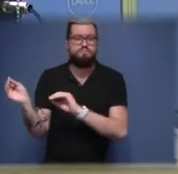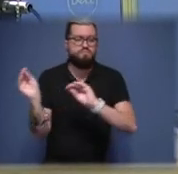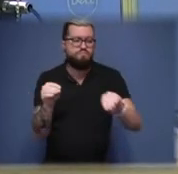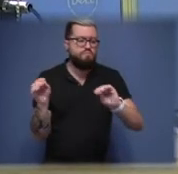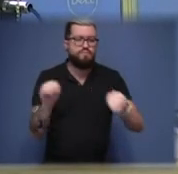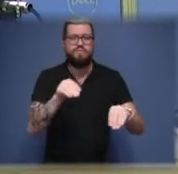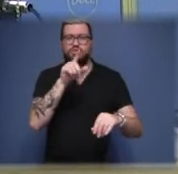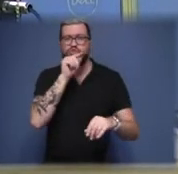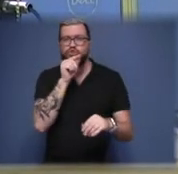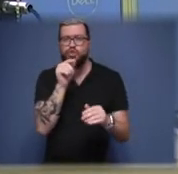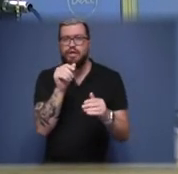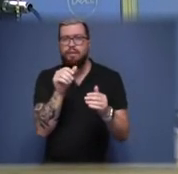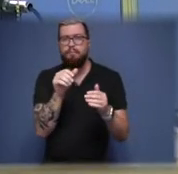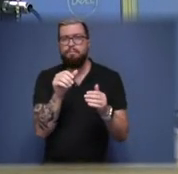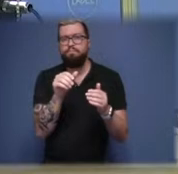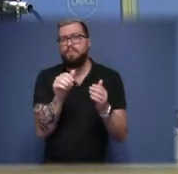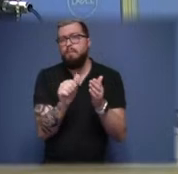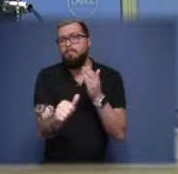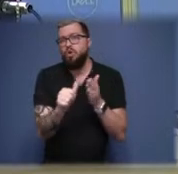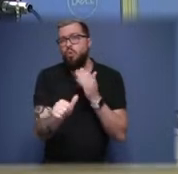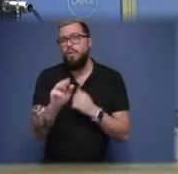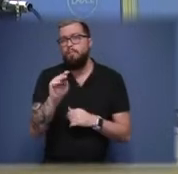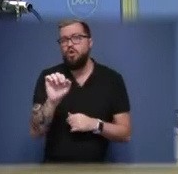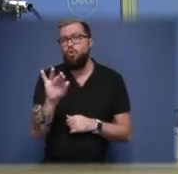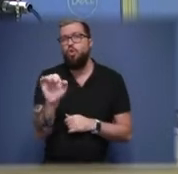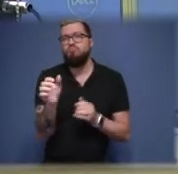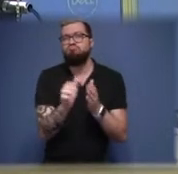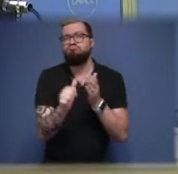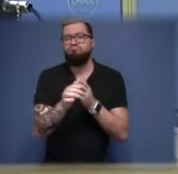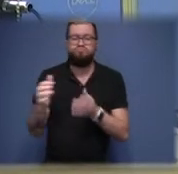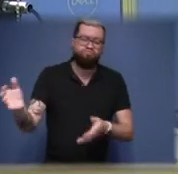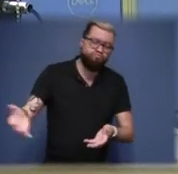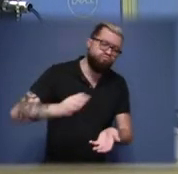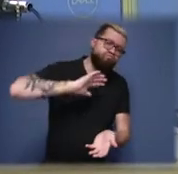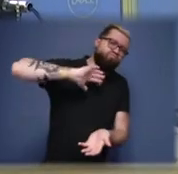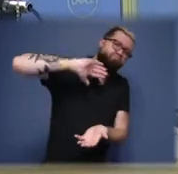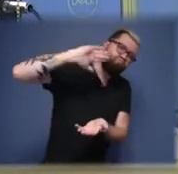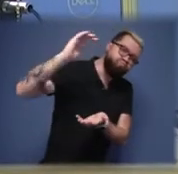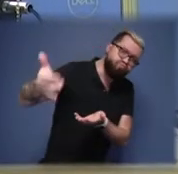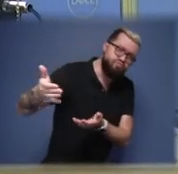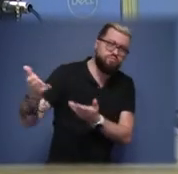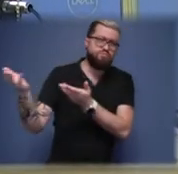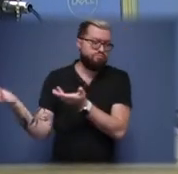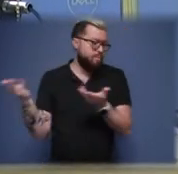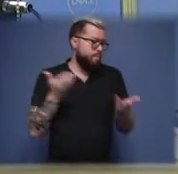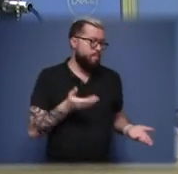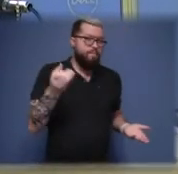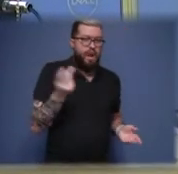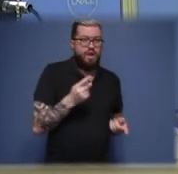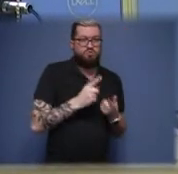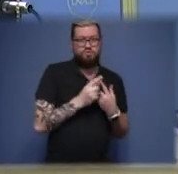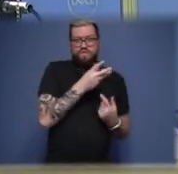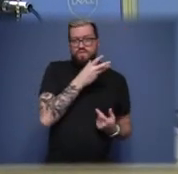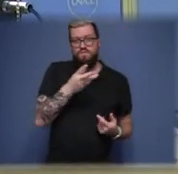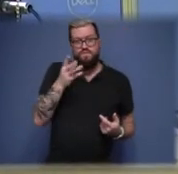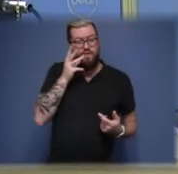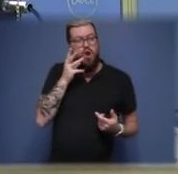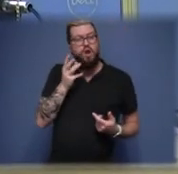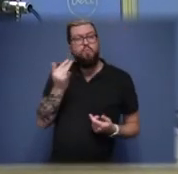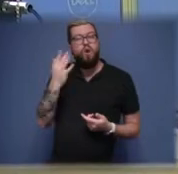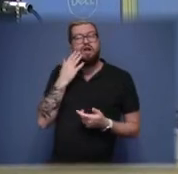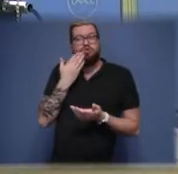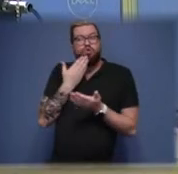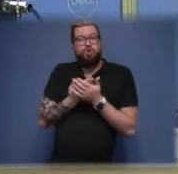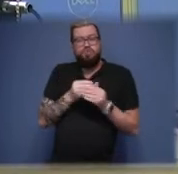manure, fold the truck up with chicken manure, and bring it back to our farm because chicken manure was really, really good